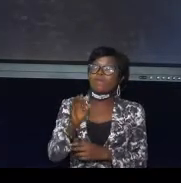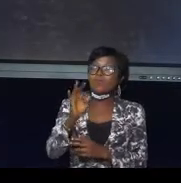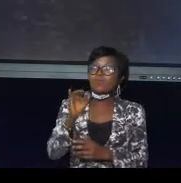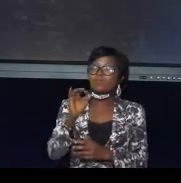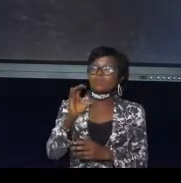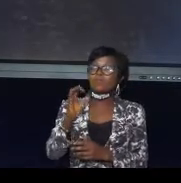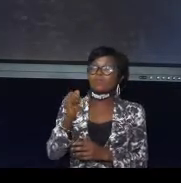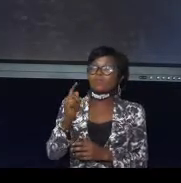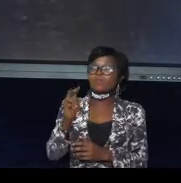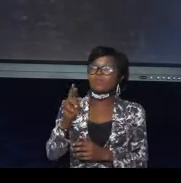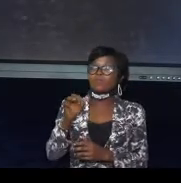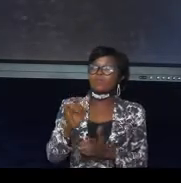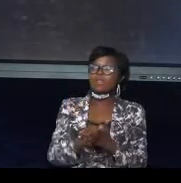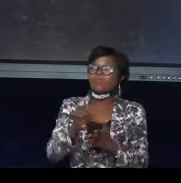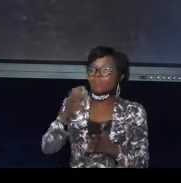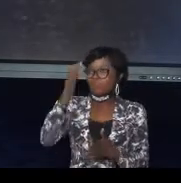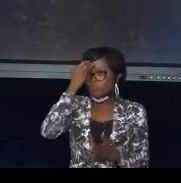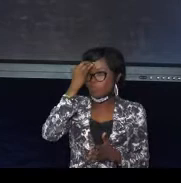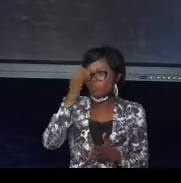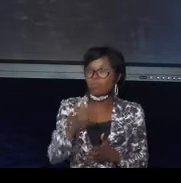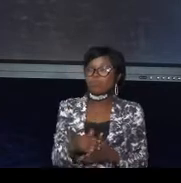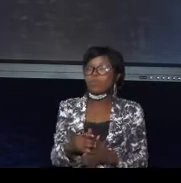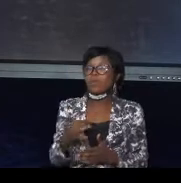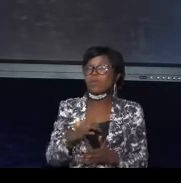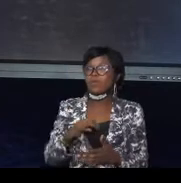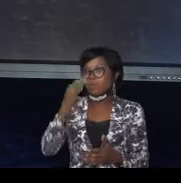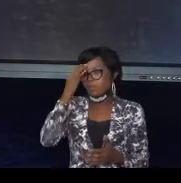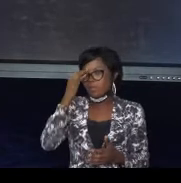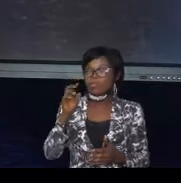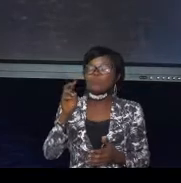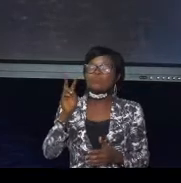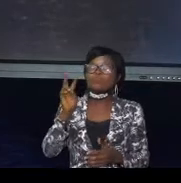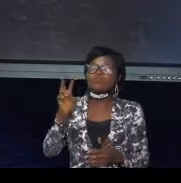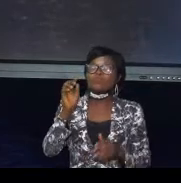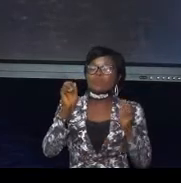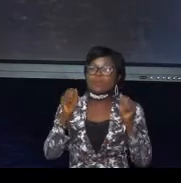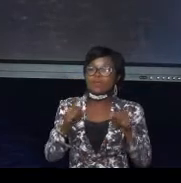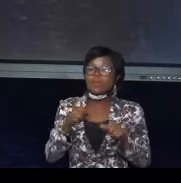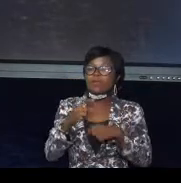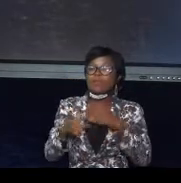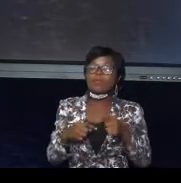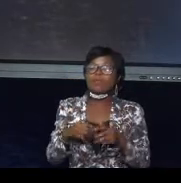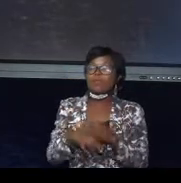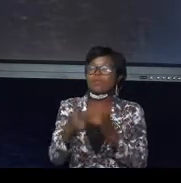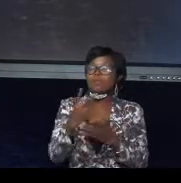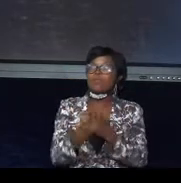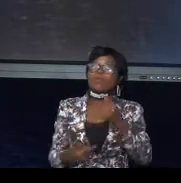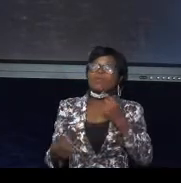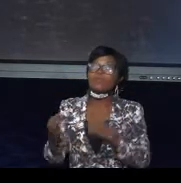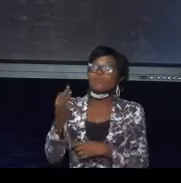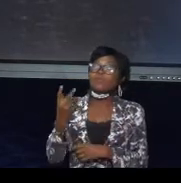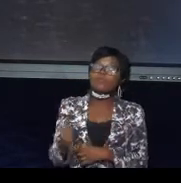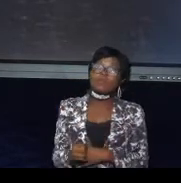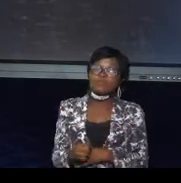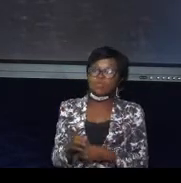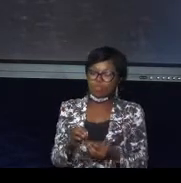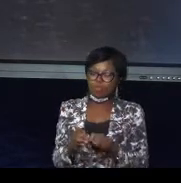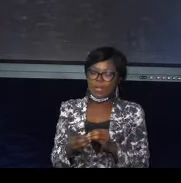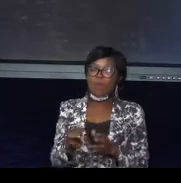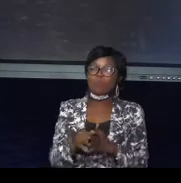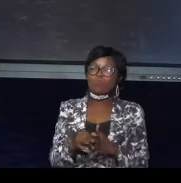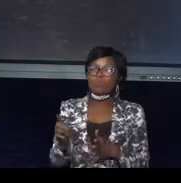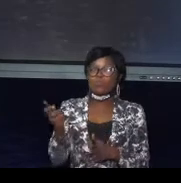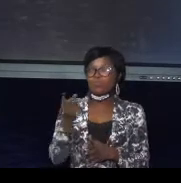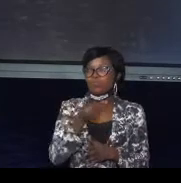Now 24 ends with 4 and 36 ends with 6. And now we know that 2 can go in both of them because numbers that end with 0, 2,